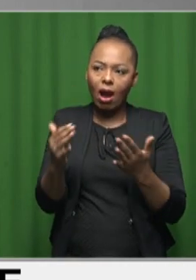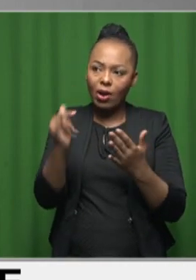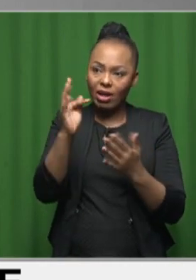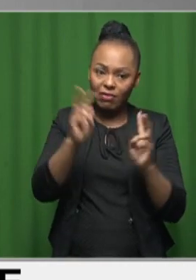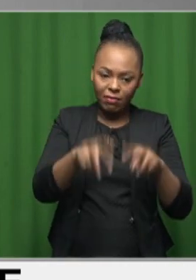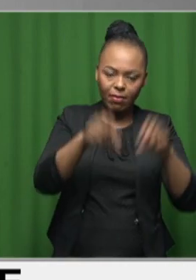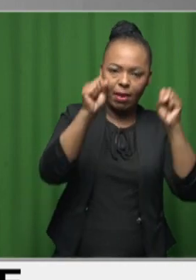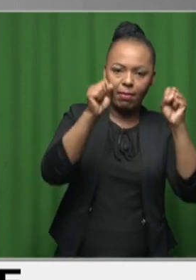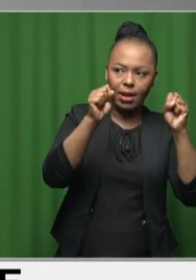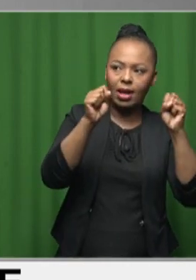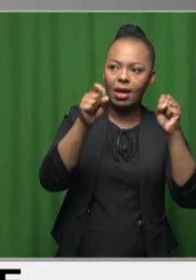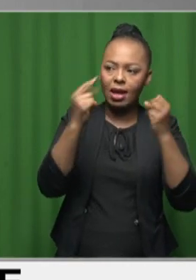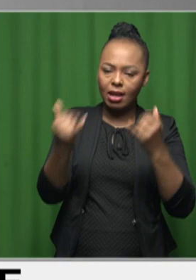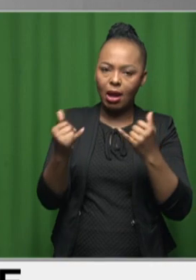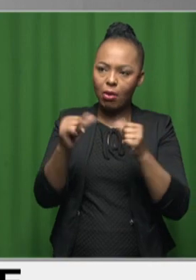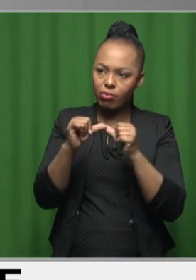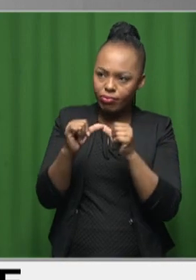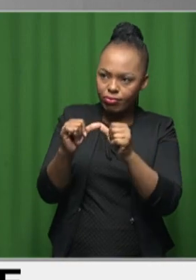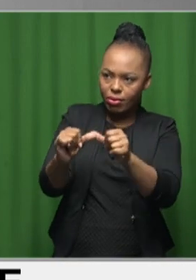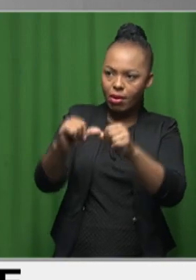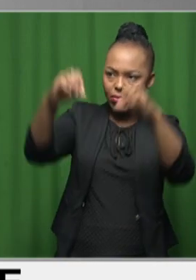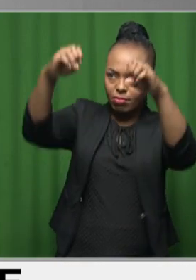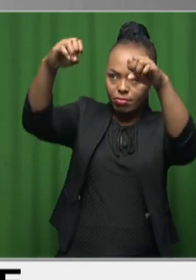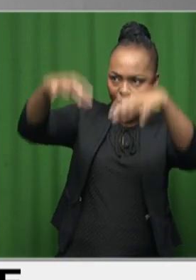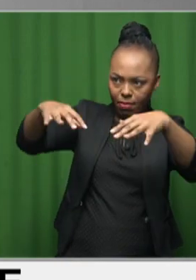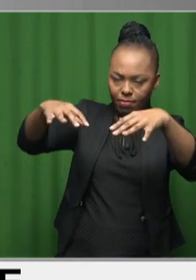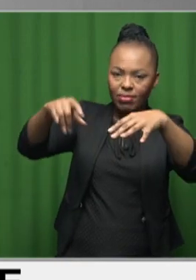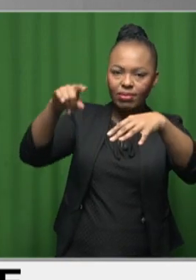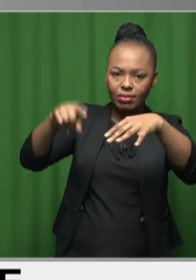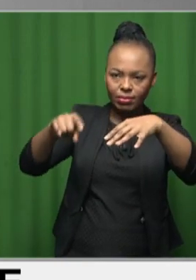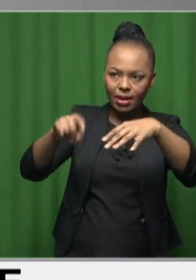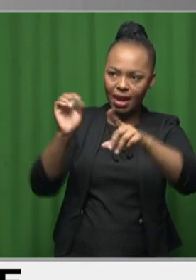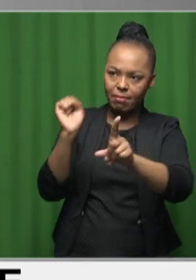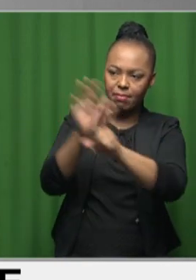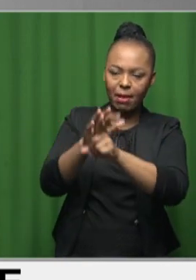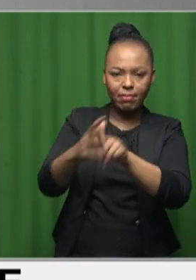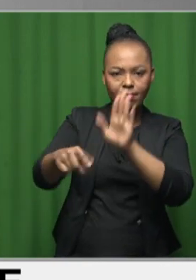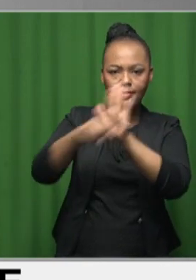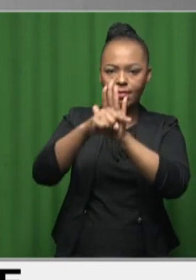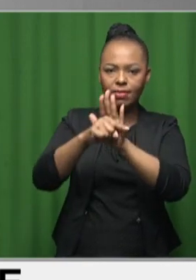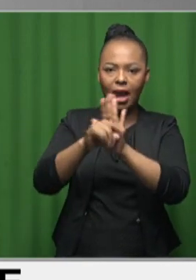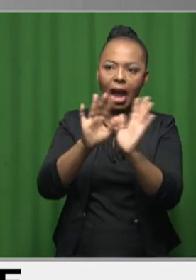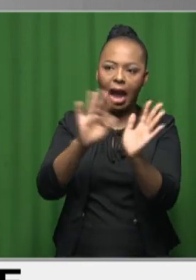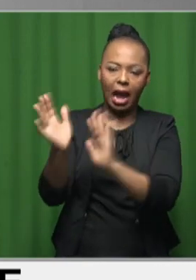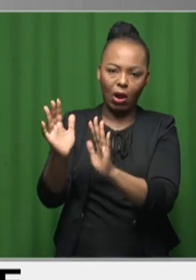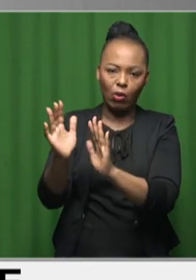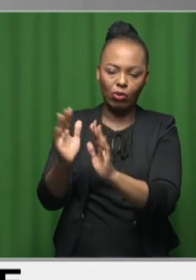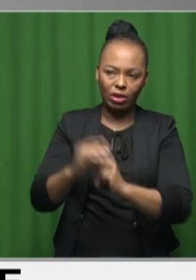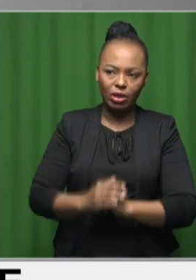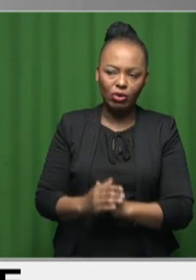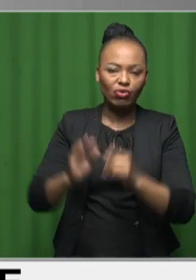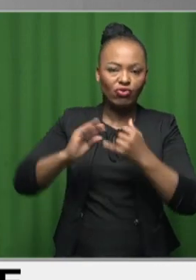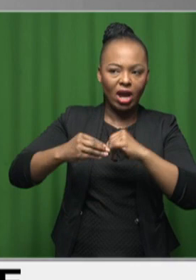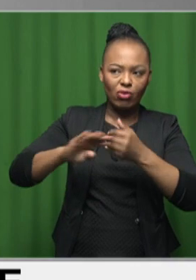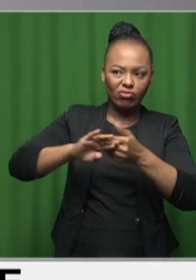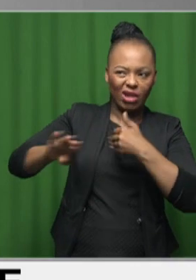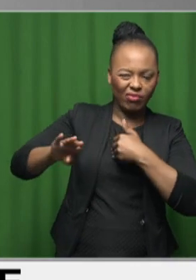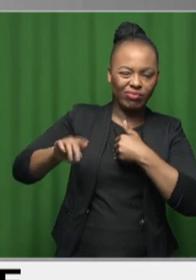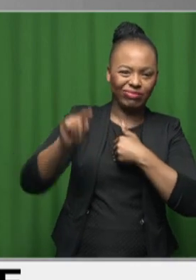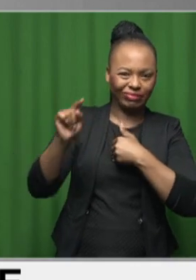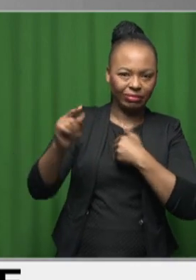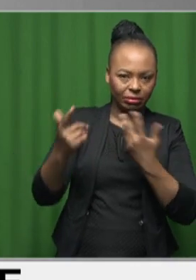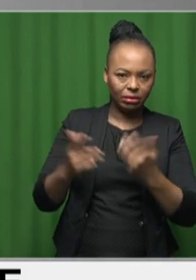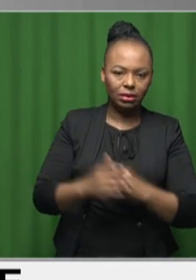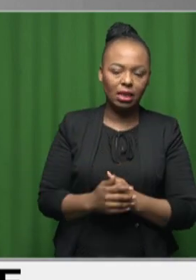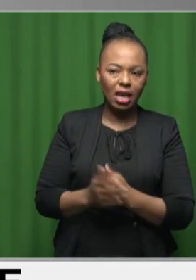there is engagements to ensure that agriculture is not negatively impacted. So those interventions are